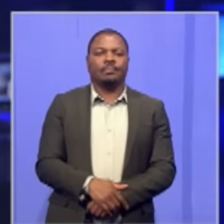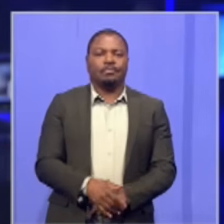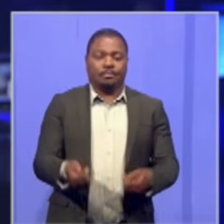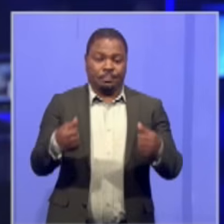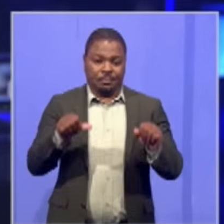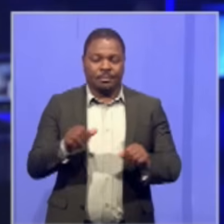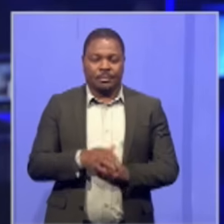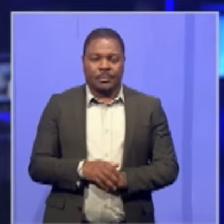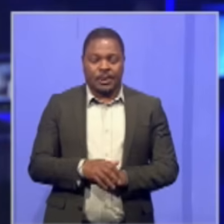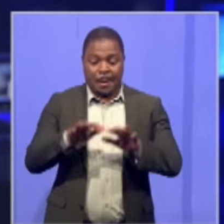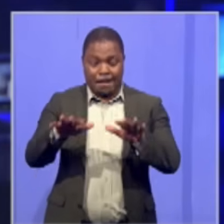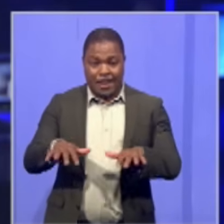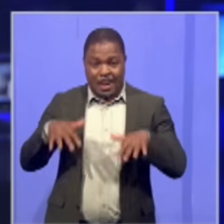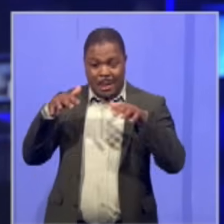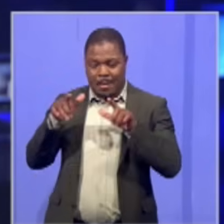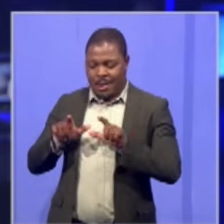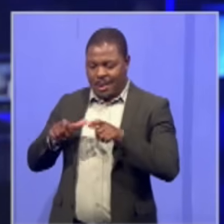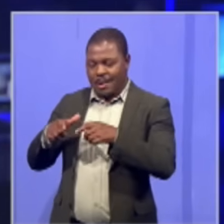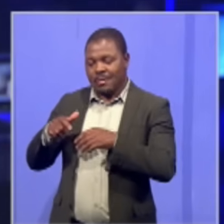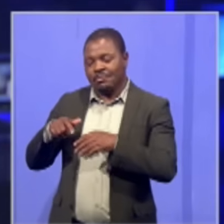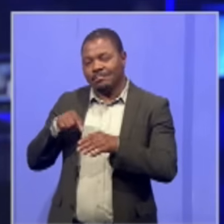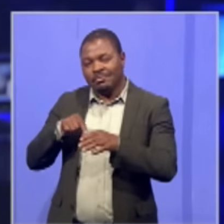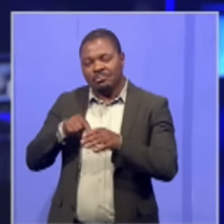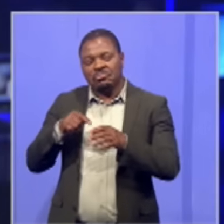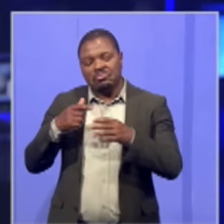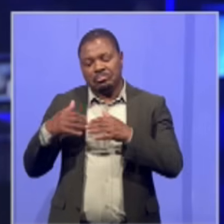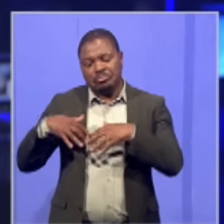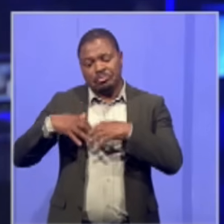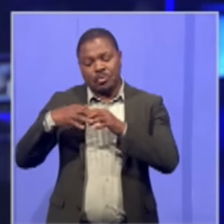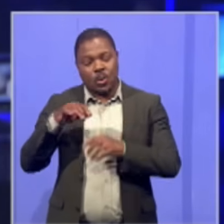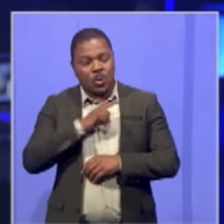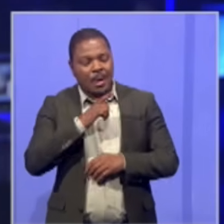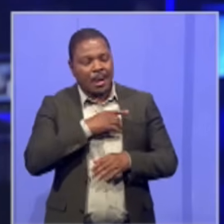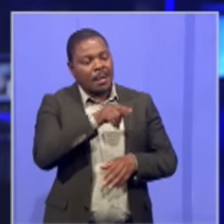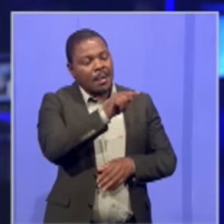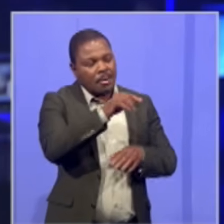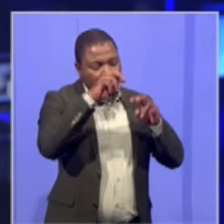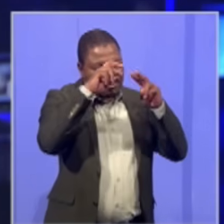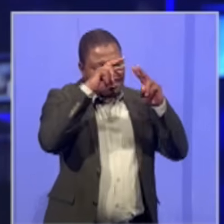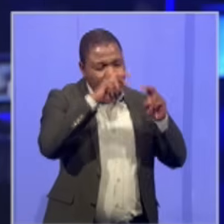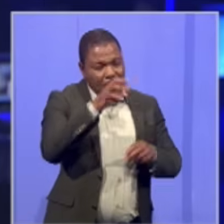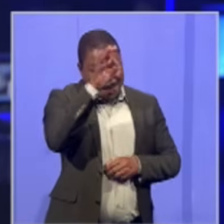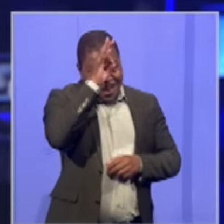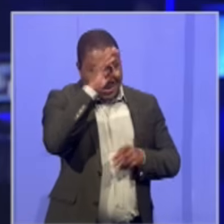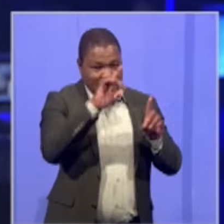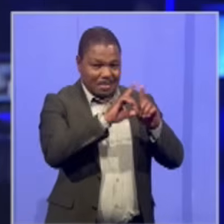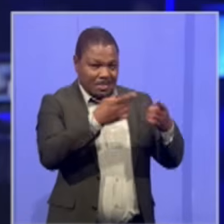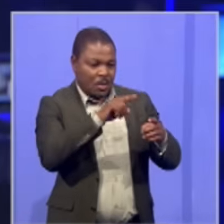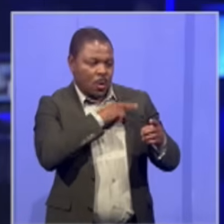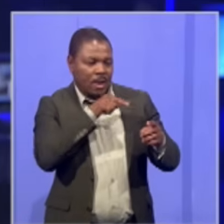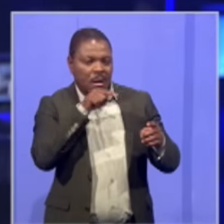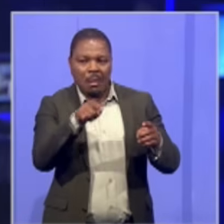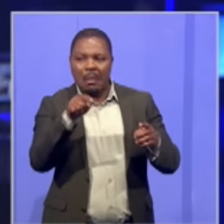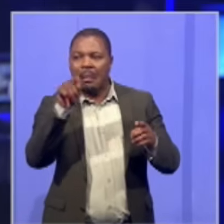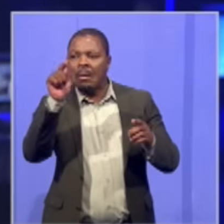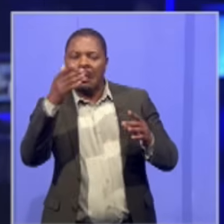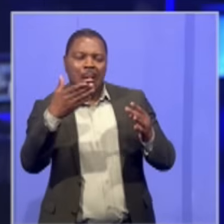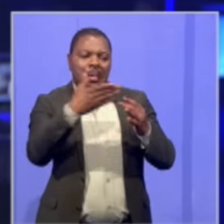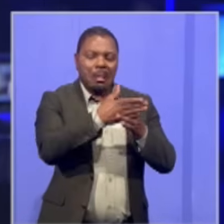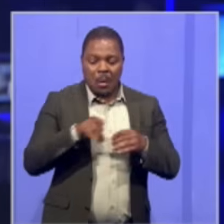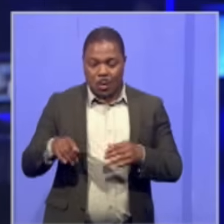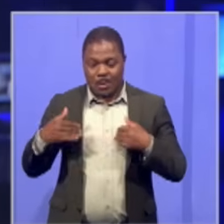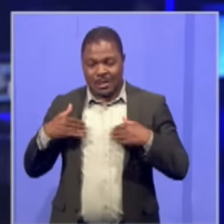Kaole leng komiti ya nakwana ya Palamente e reretsweng ho fuputsa bobodu le boitshunyako ba dipolotiki lefapheng la naha la sepolesa e tlo qala ka mosebetsi wa yona bekeng